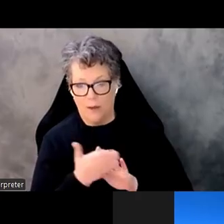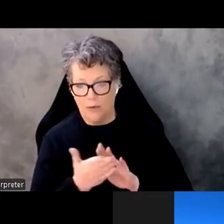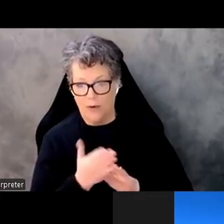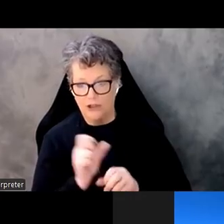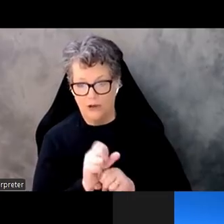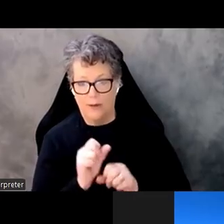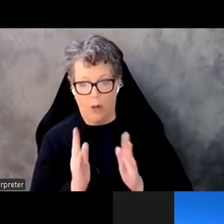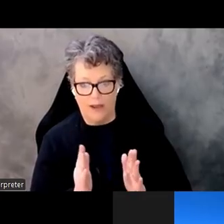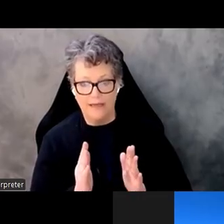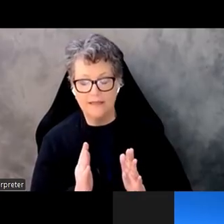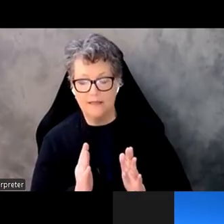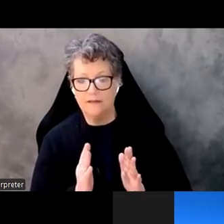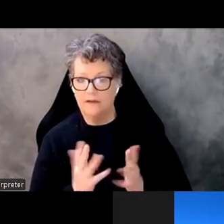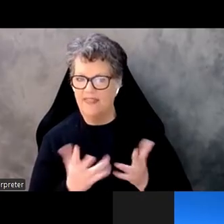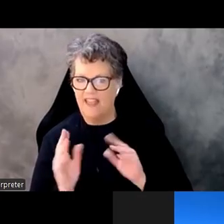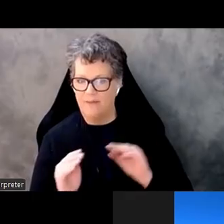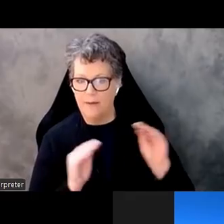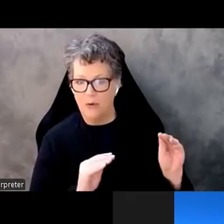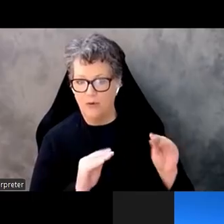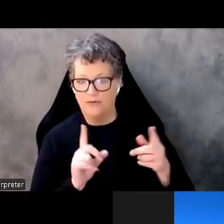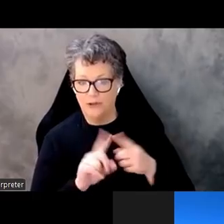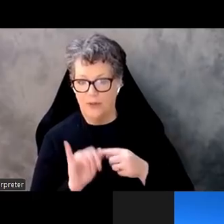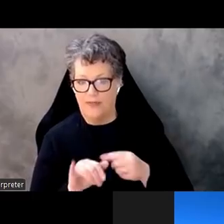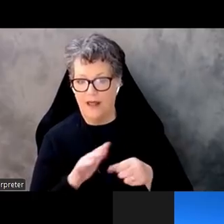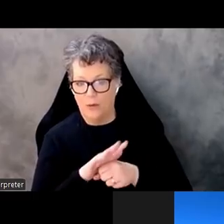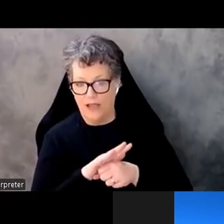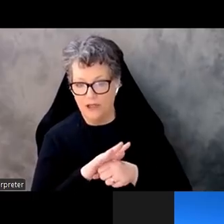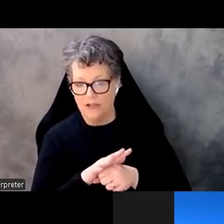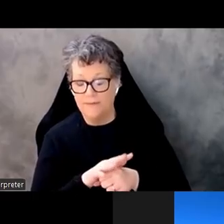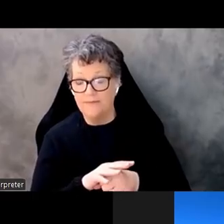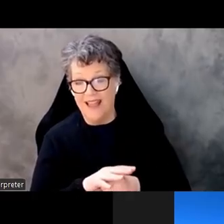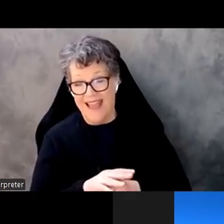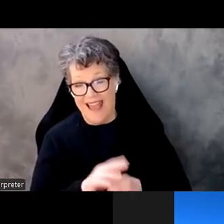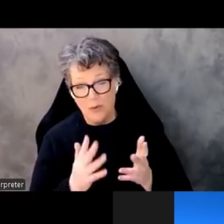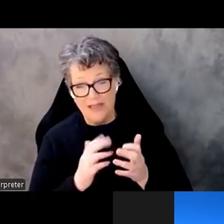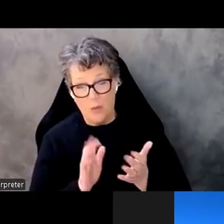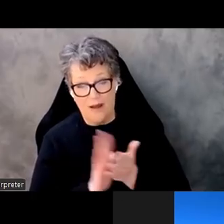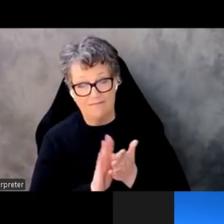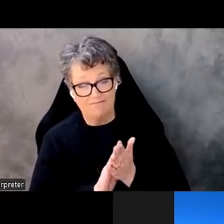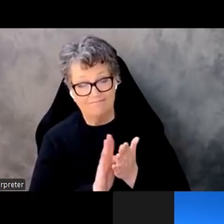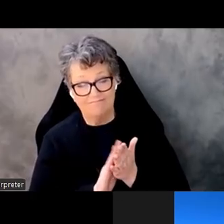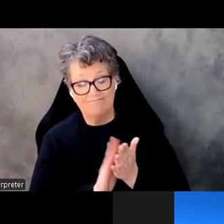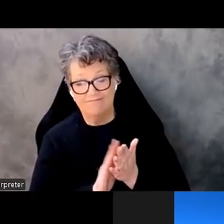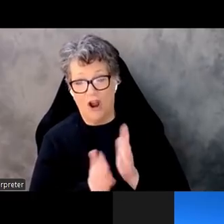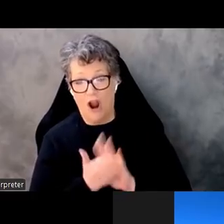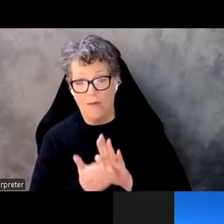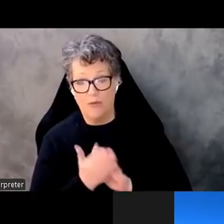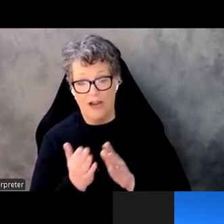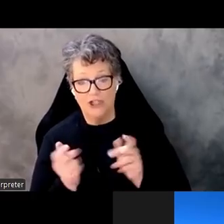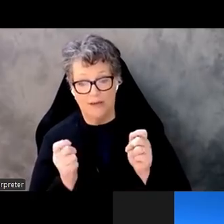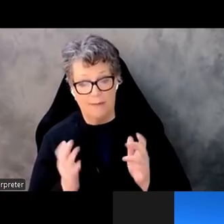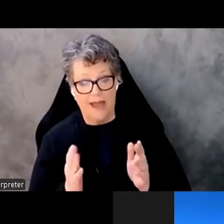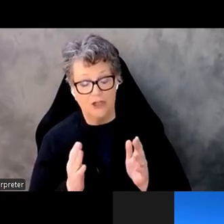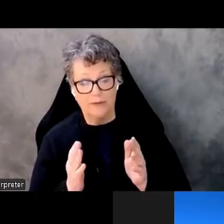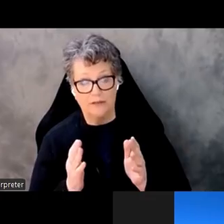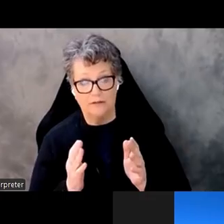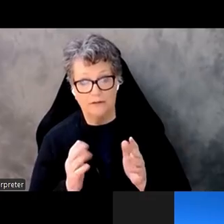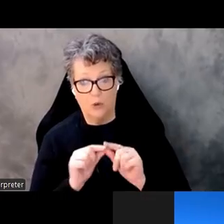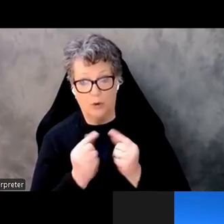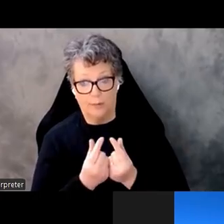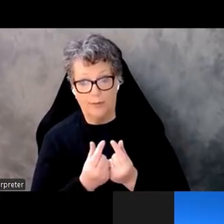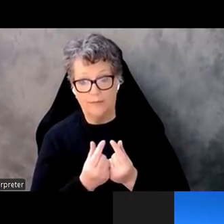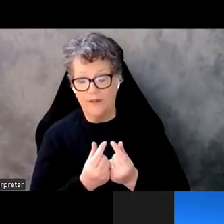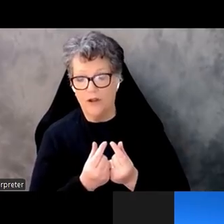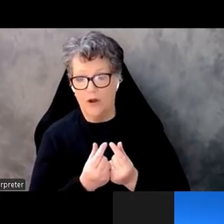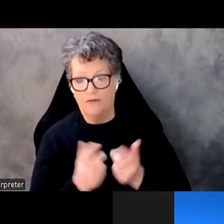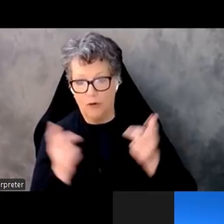employees have been moved to that location. And I really want to commend our operation management group for